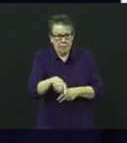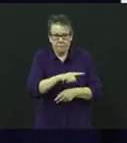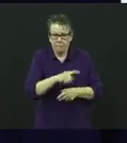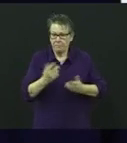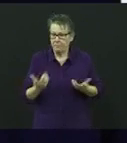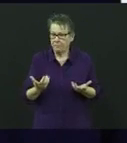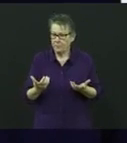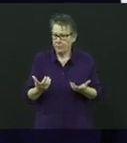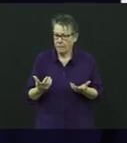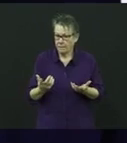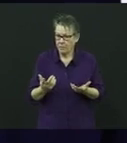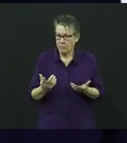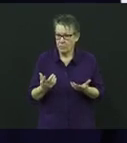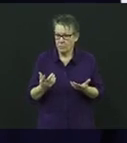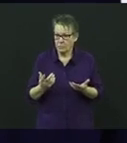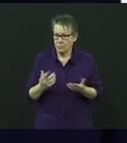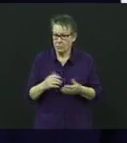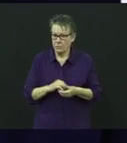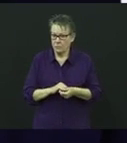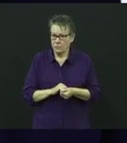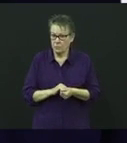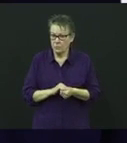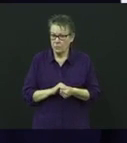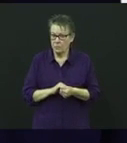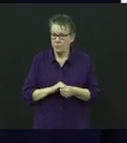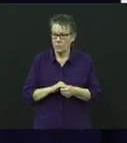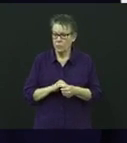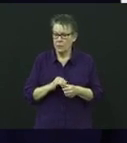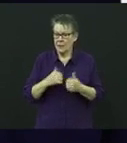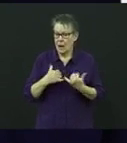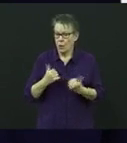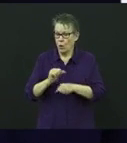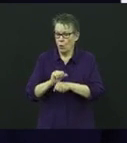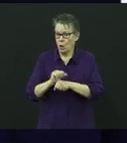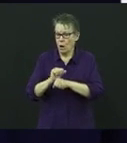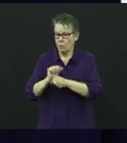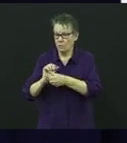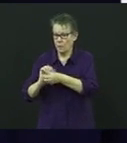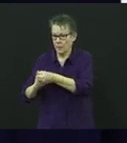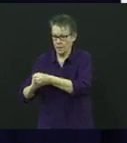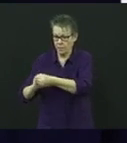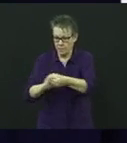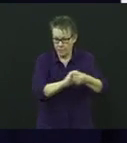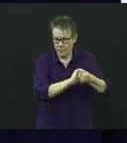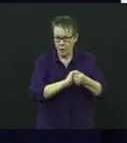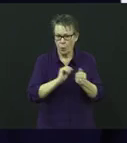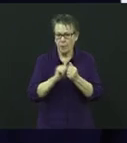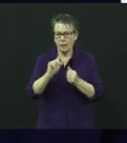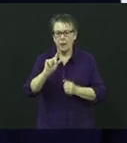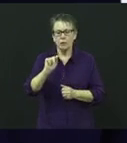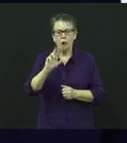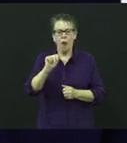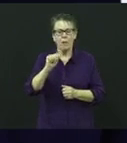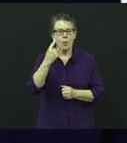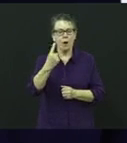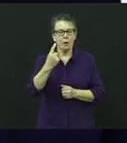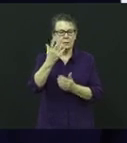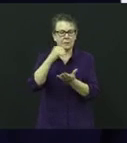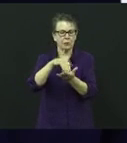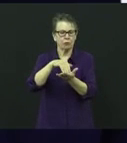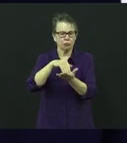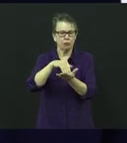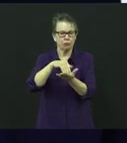have transport. And last evening I was on the phone with the Hospital Association and all of the CEOs, and we